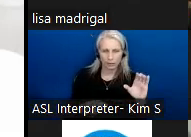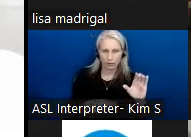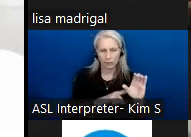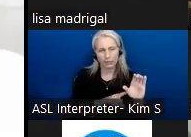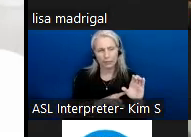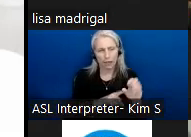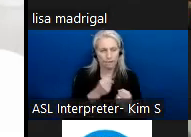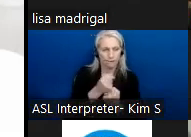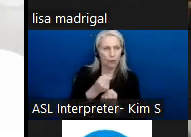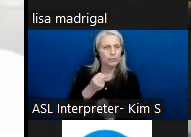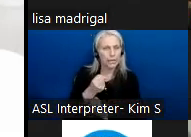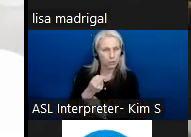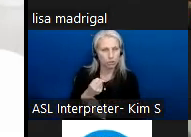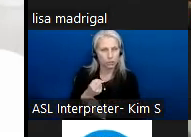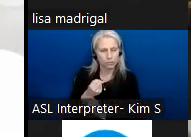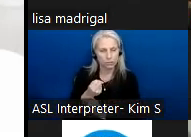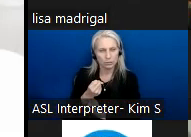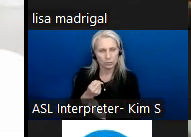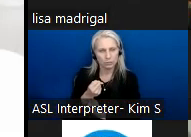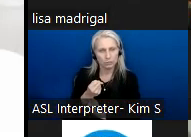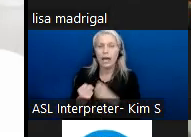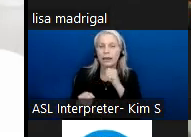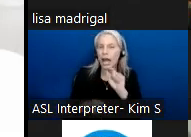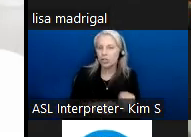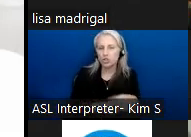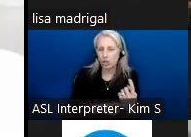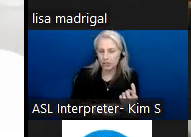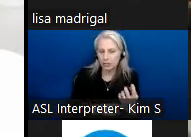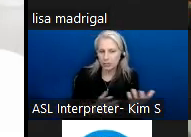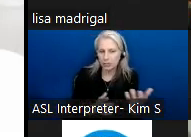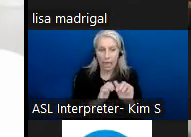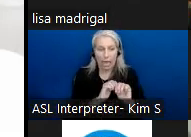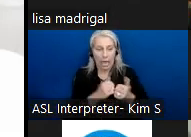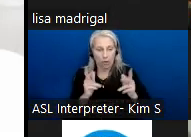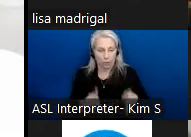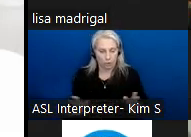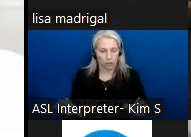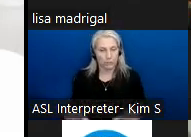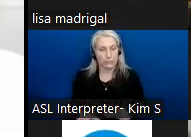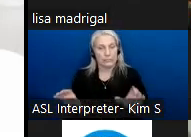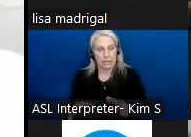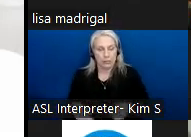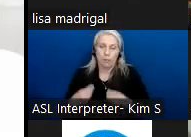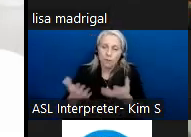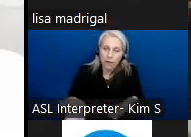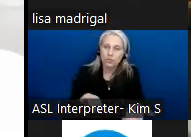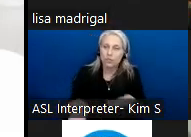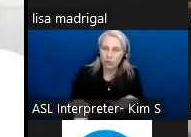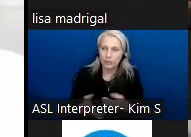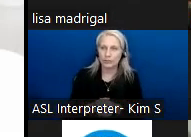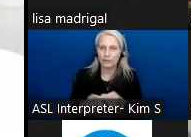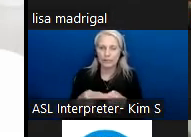a foundation and not just about how someone delivers a service. Next slide,